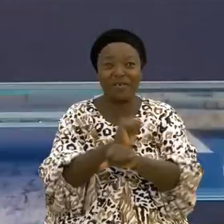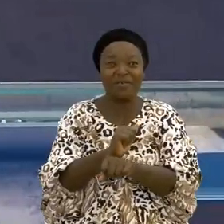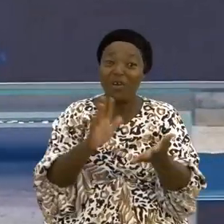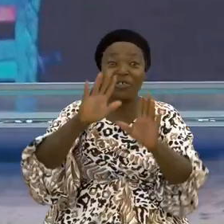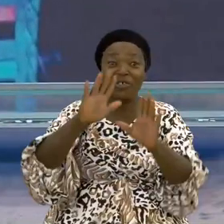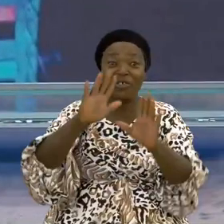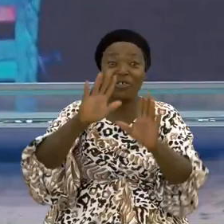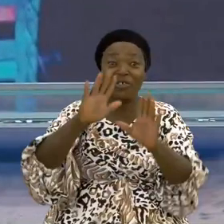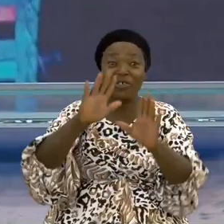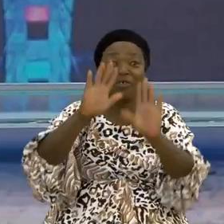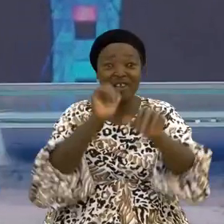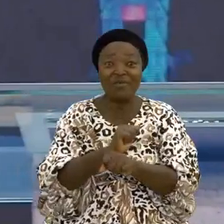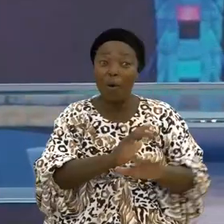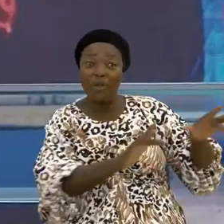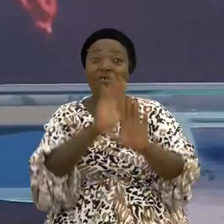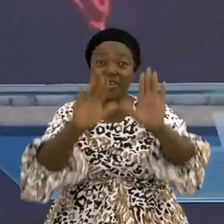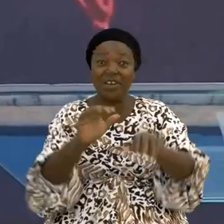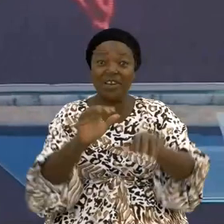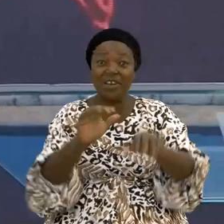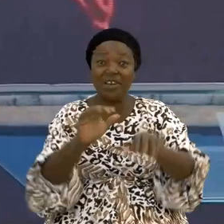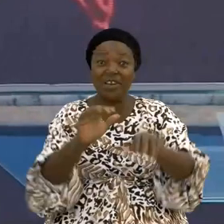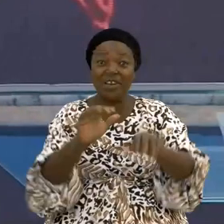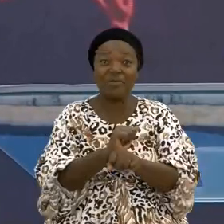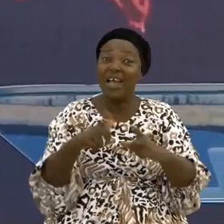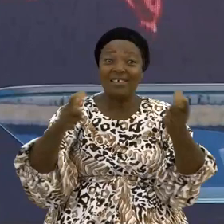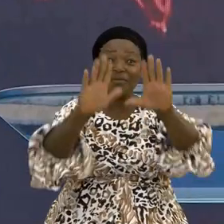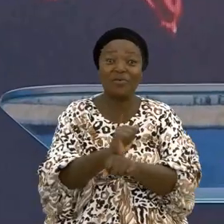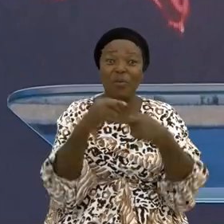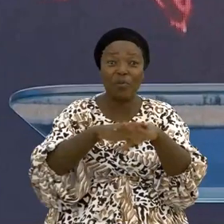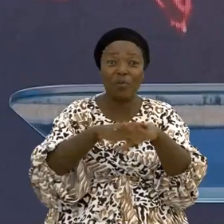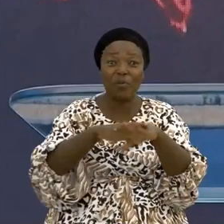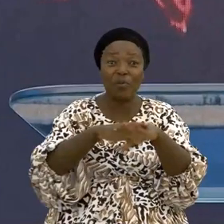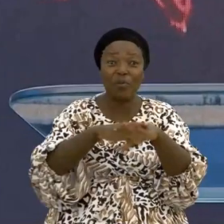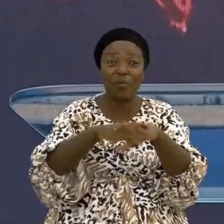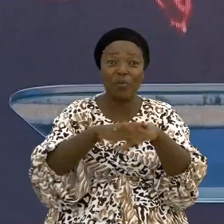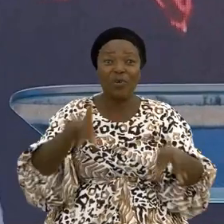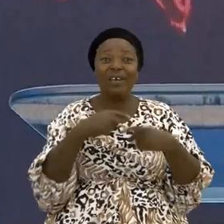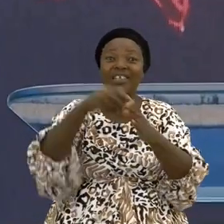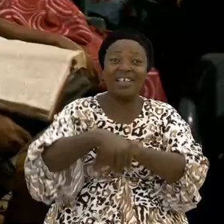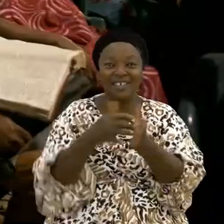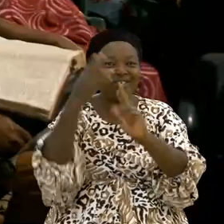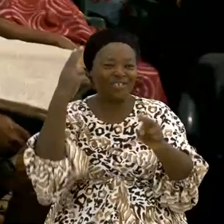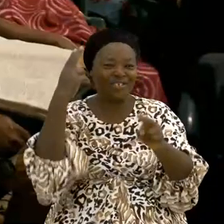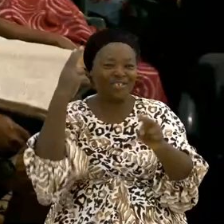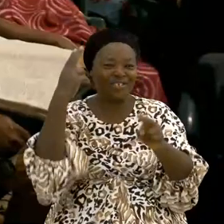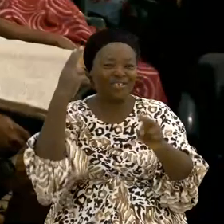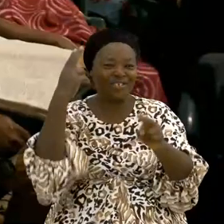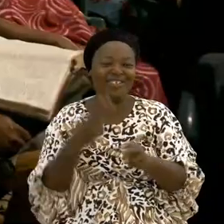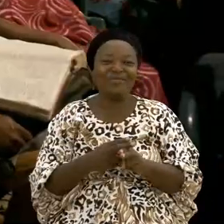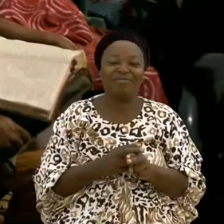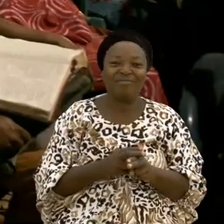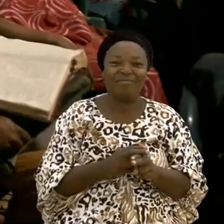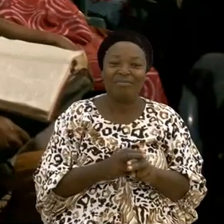miracle, merciful miracle, manifold miracle coming upon your life tonight in Jesus'